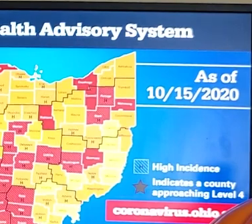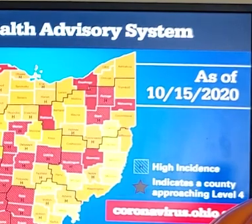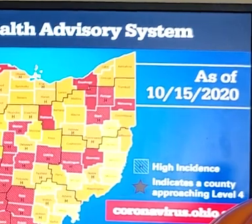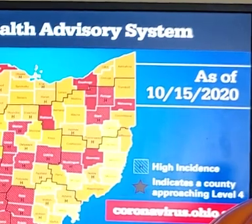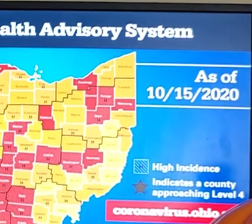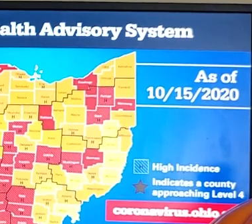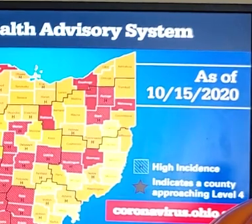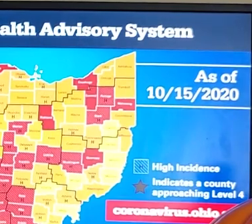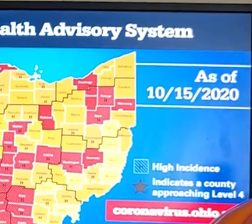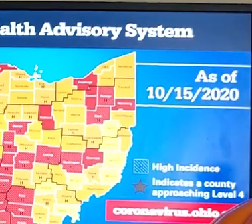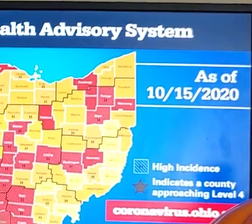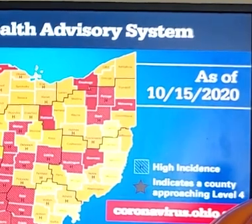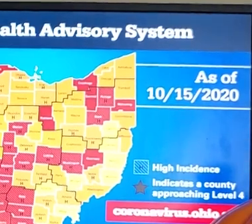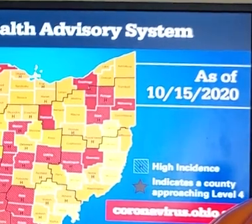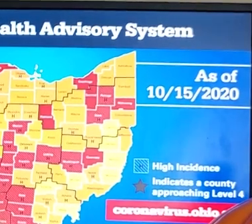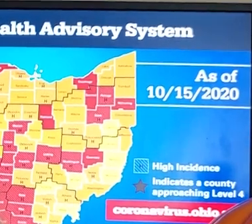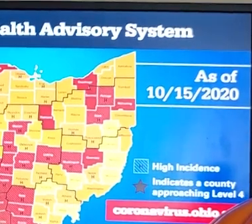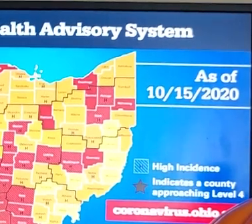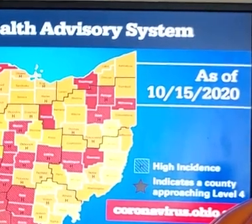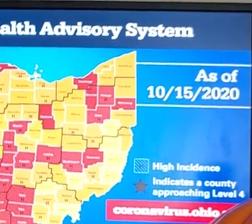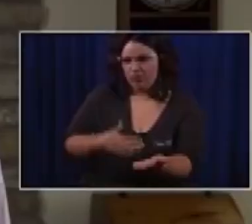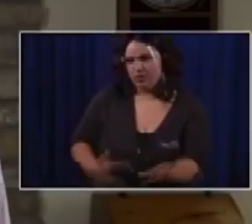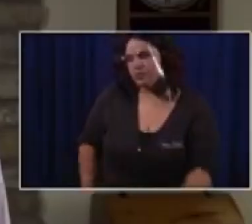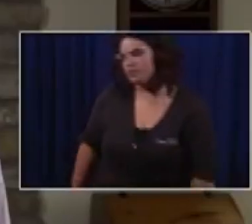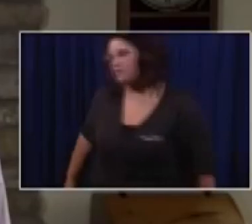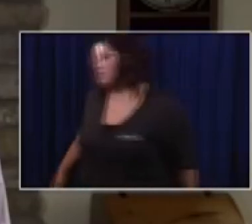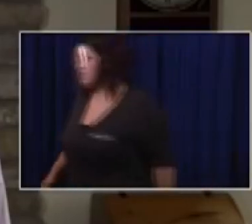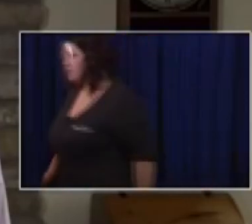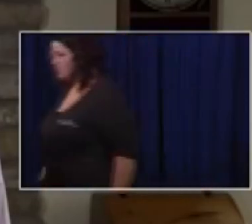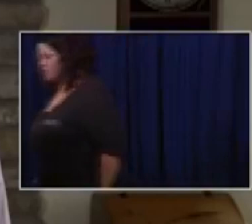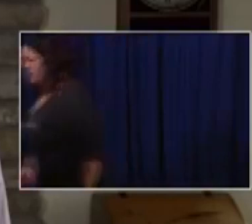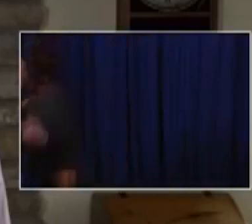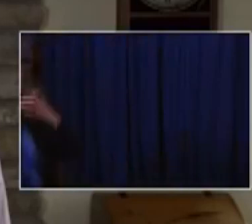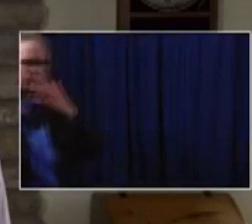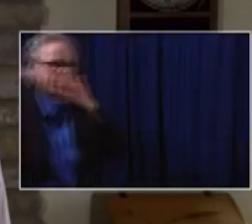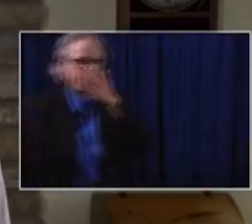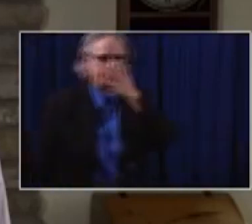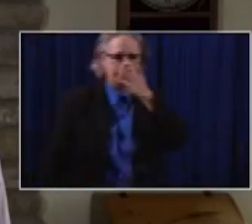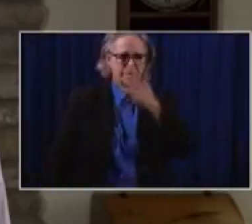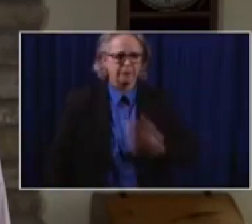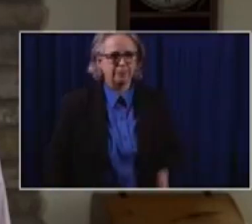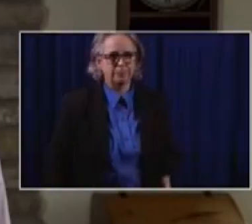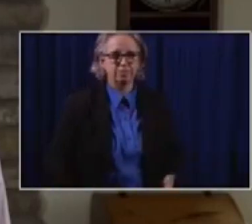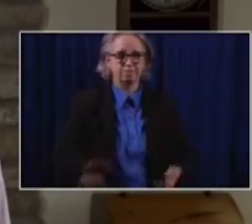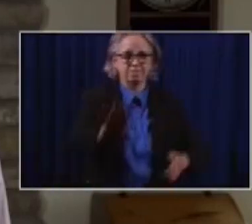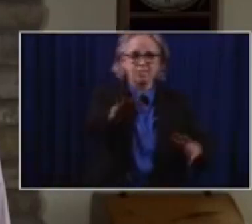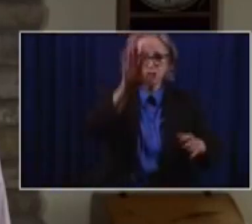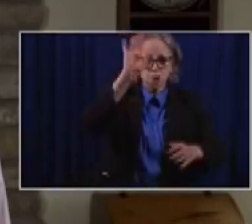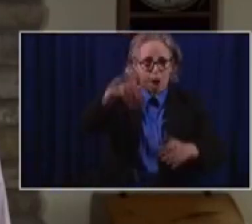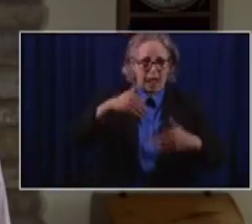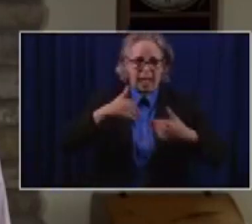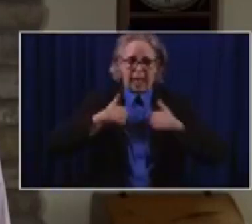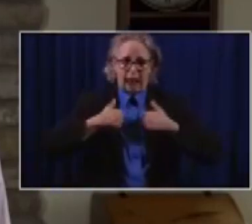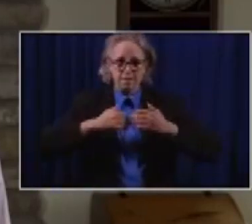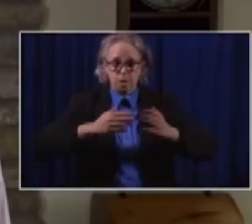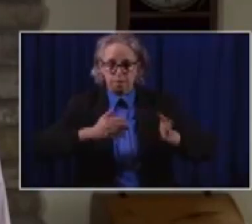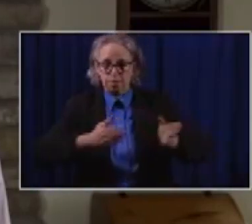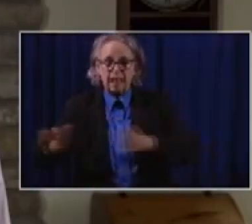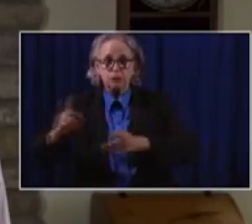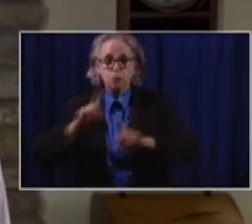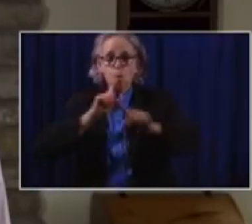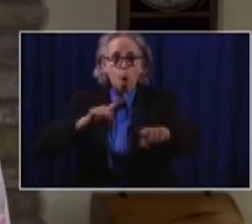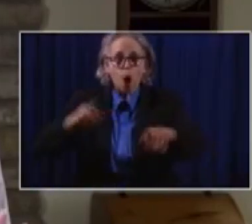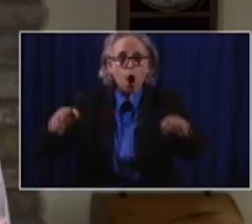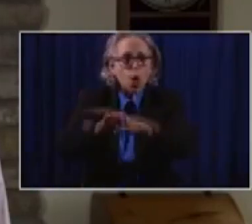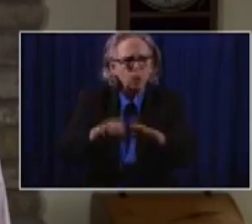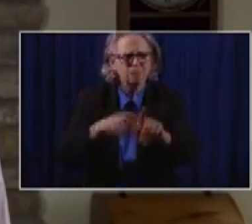he was hesitant to say that it absolutely couldn't happen. We don't have any plans to do shutdowns, but no governor can stand